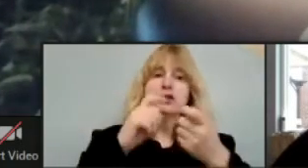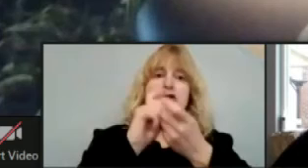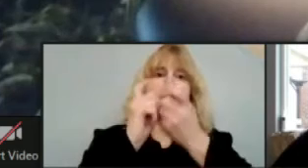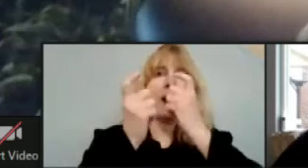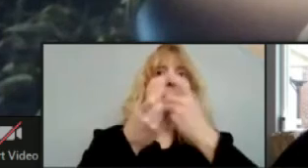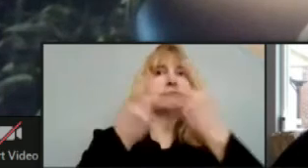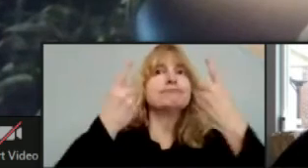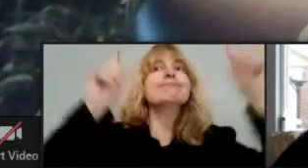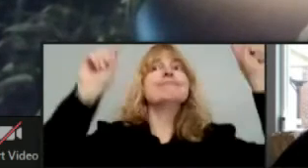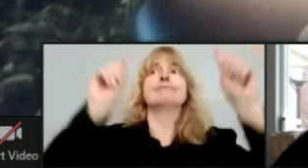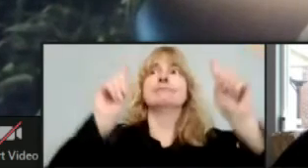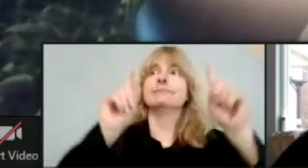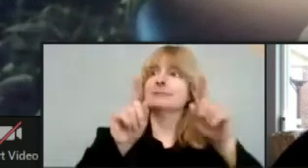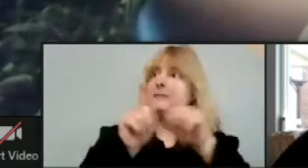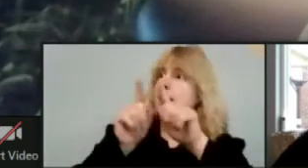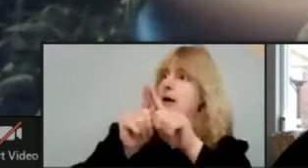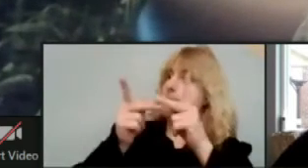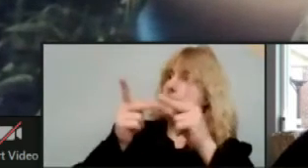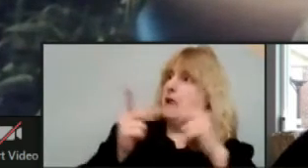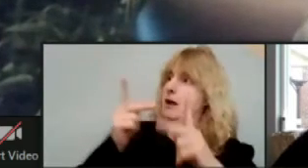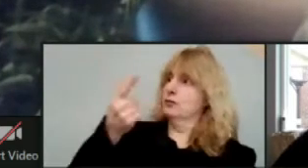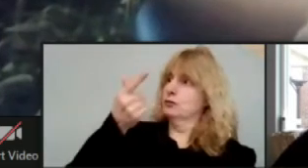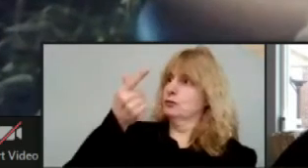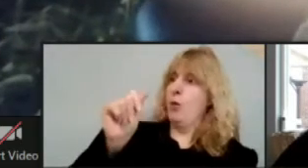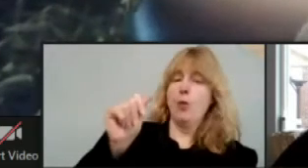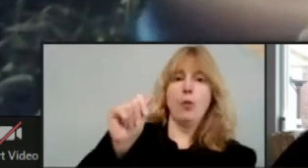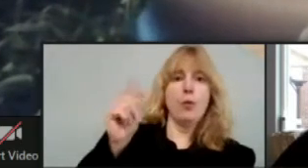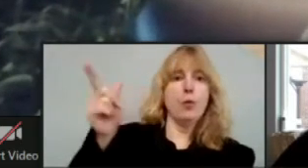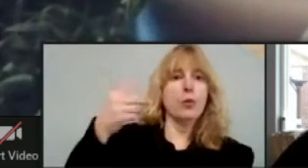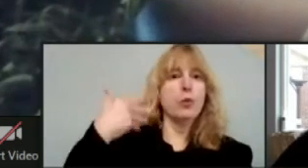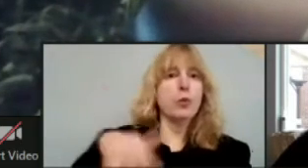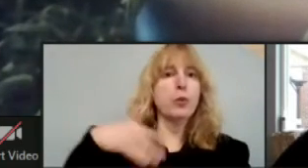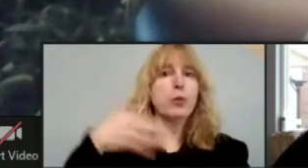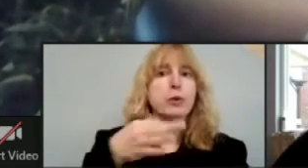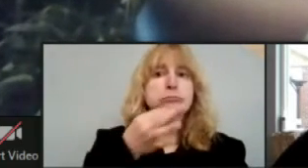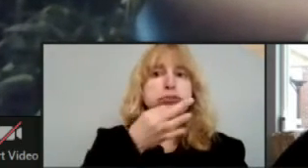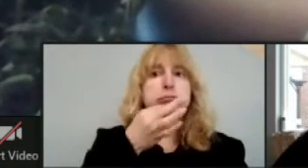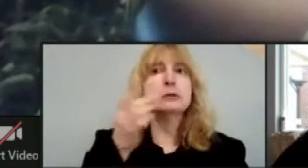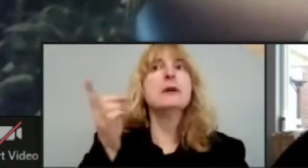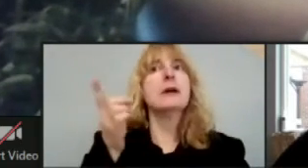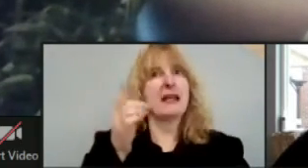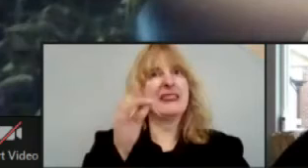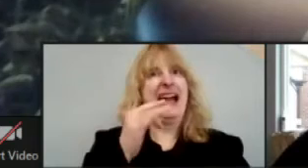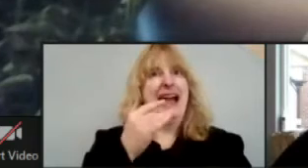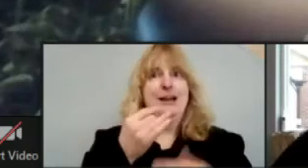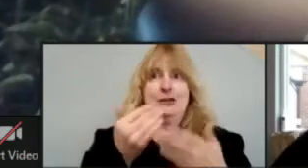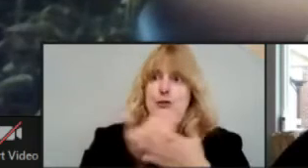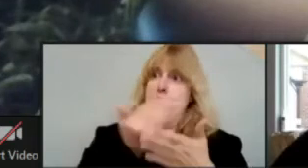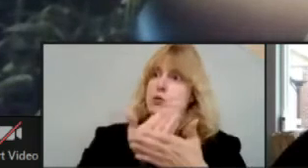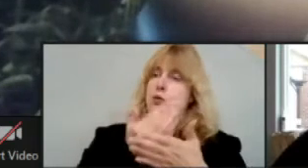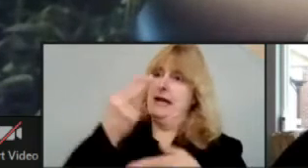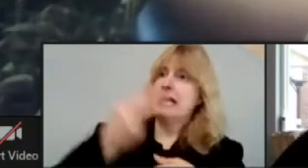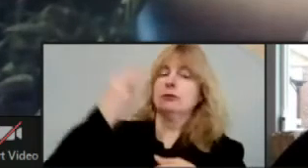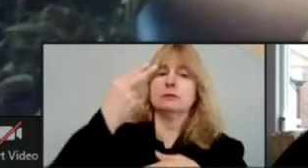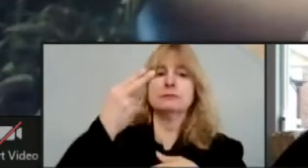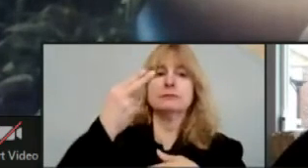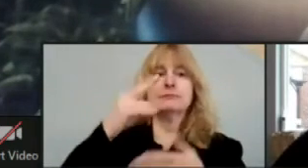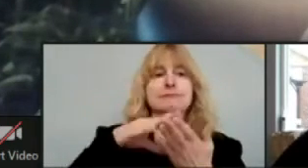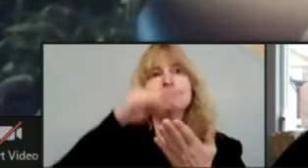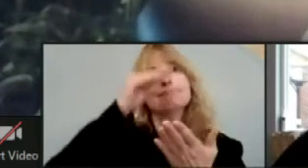important history lesson already, in a recent history lesson, if you will, that we have to tell